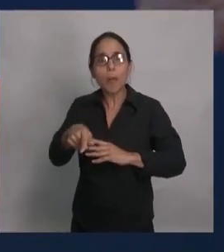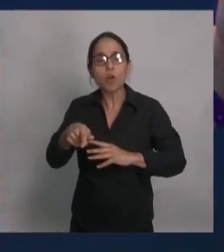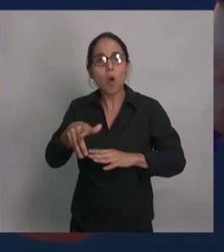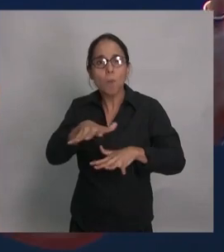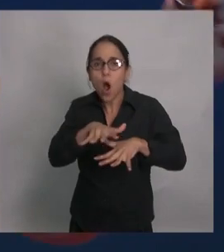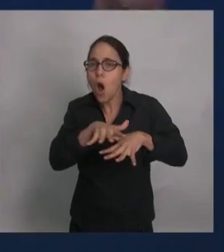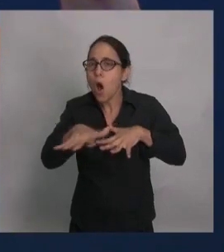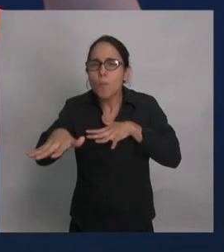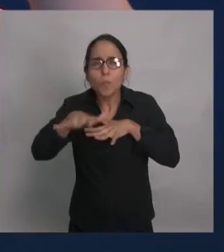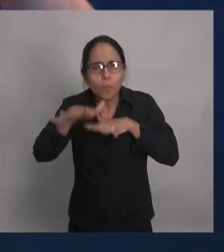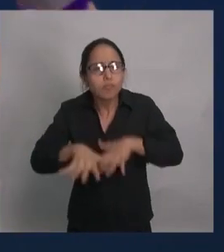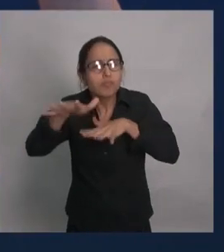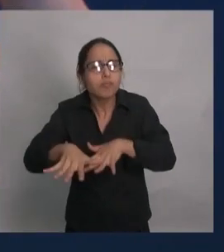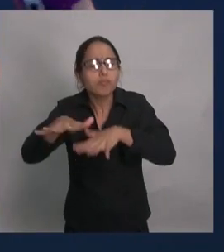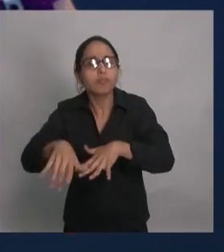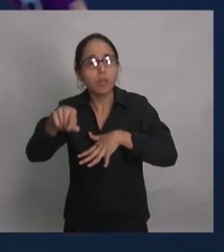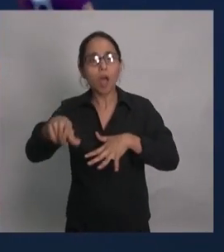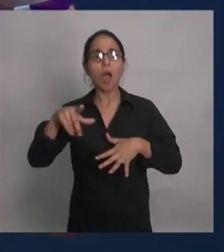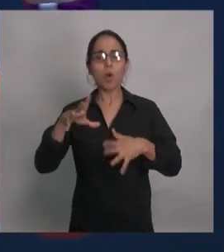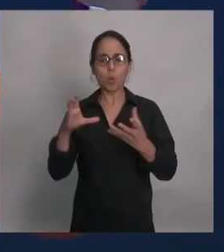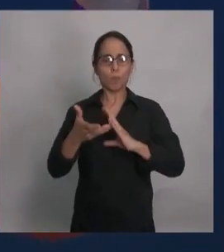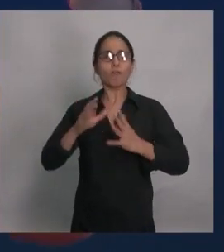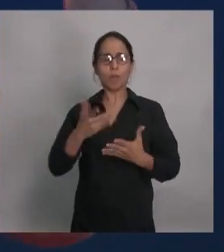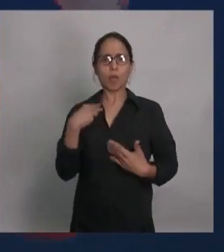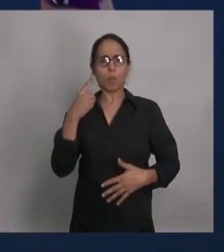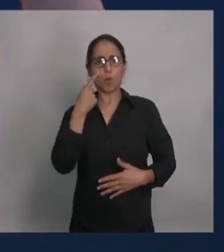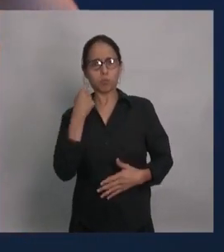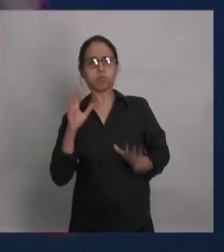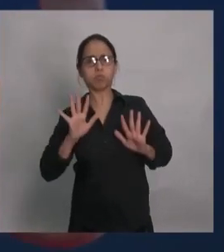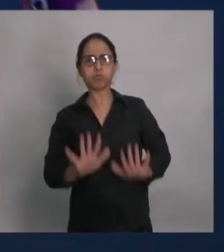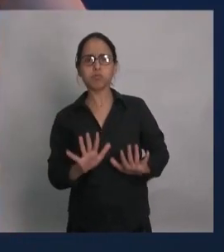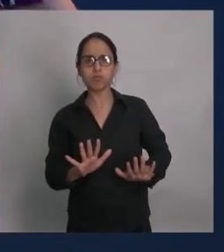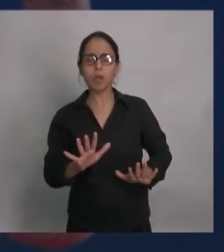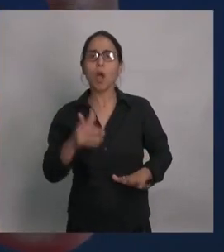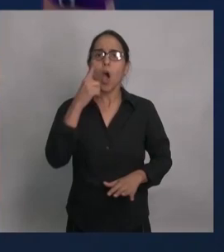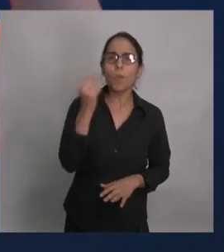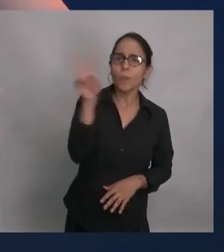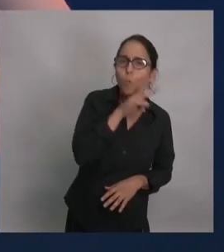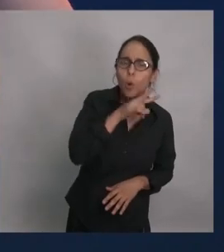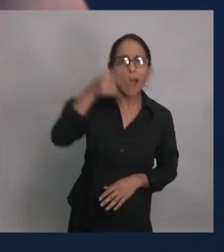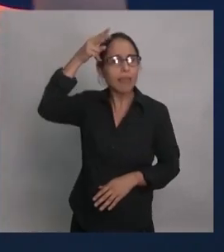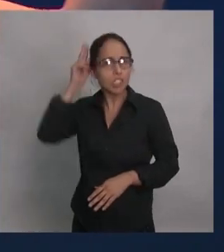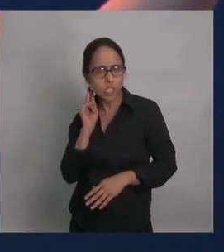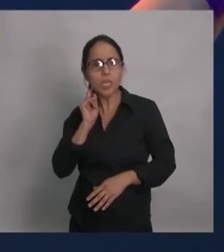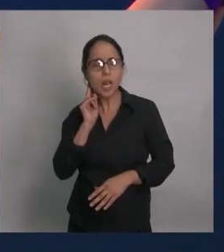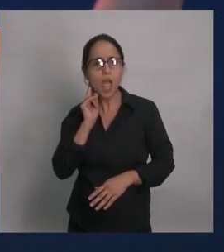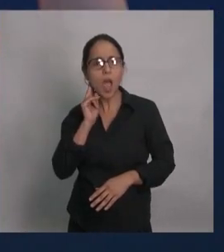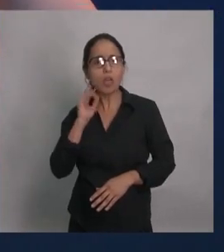made a gripe. And the Chileans and Chileans, for the first time, they talk massively about free education,